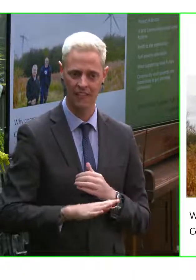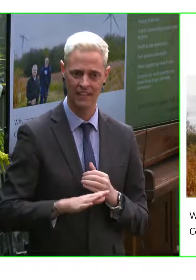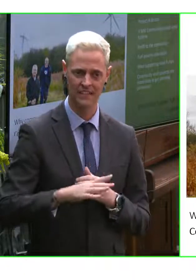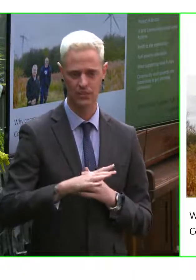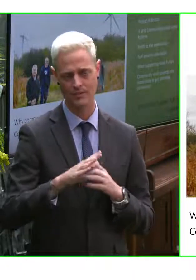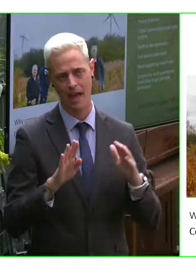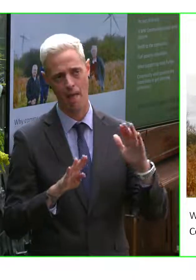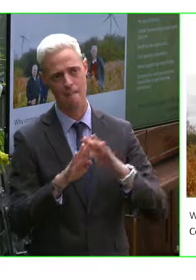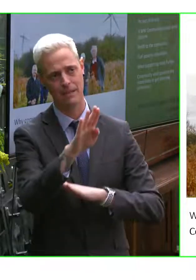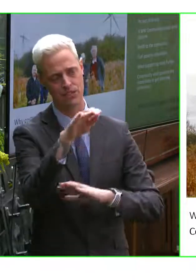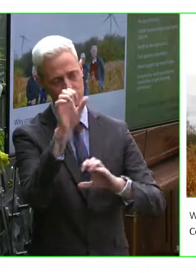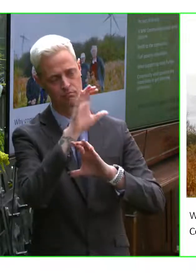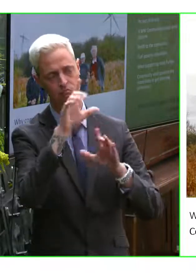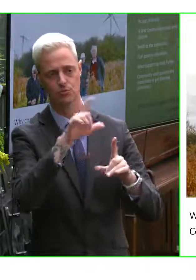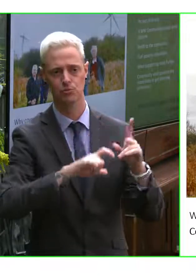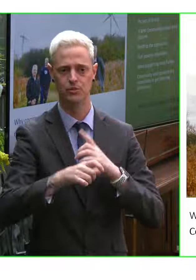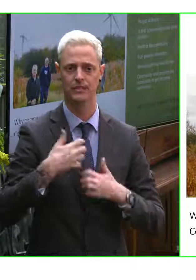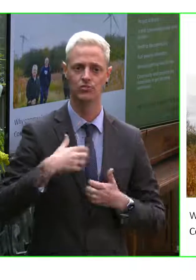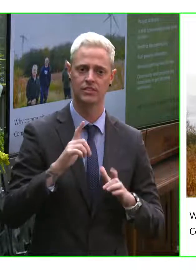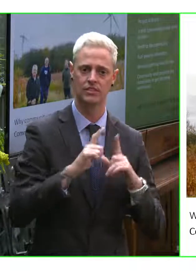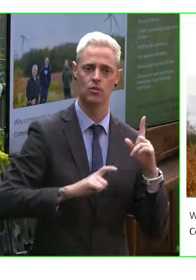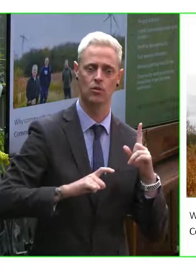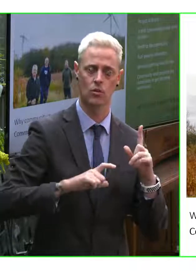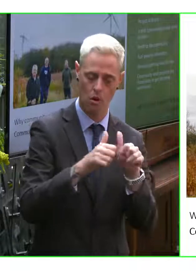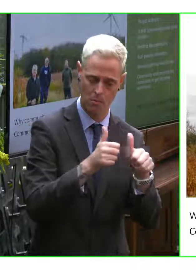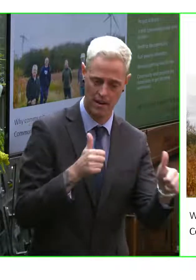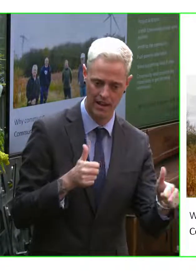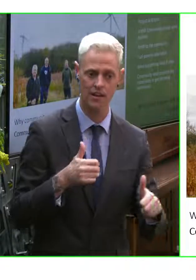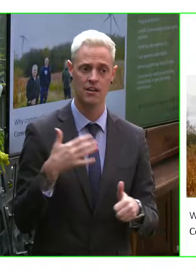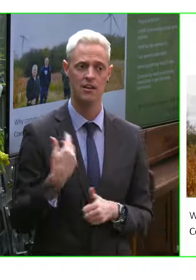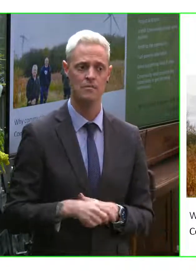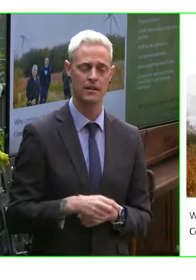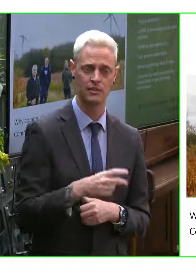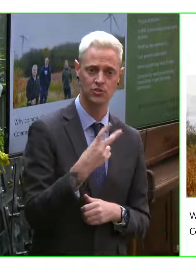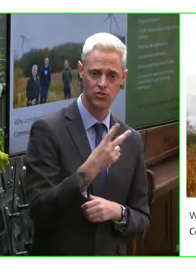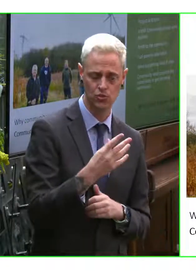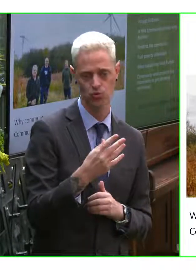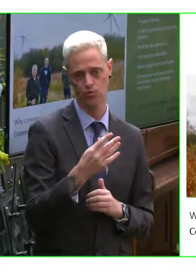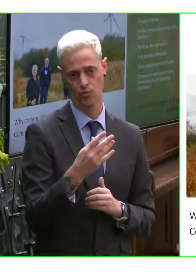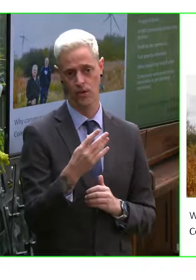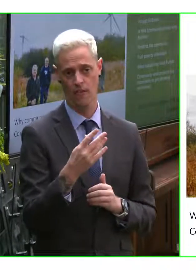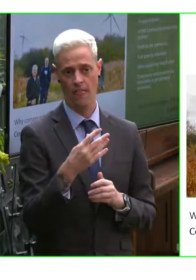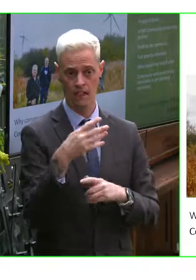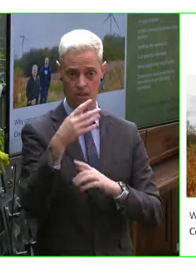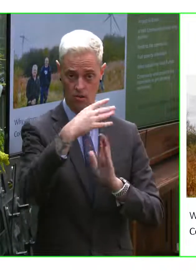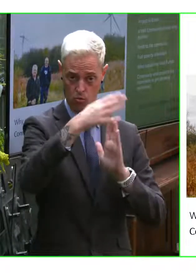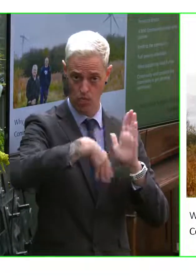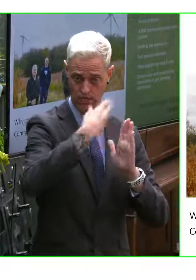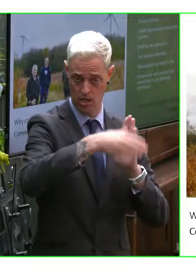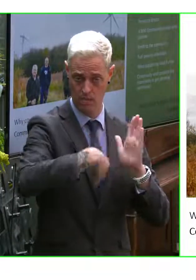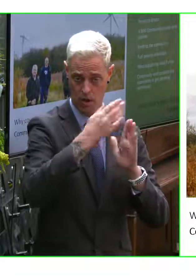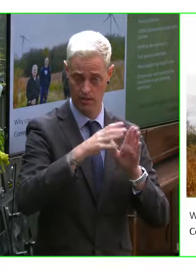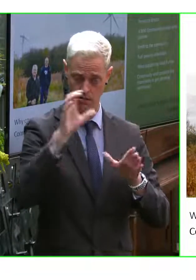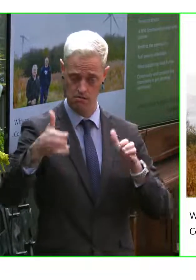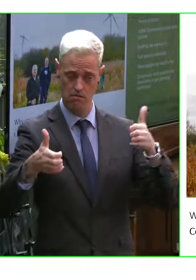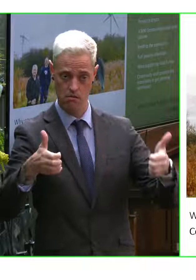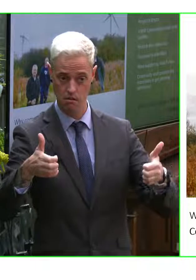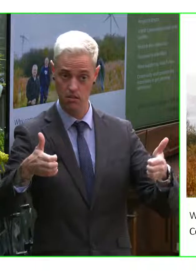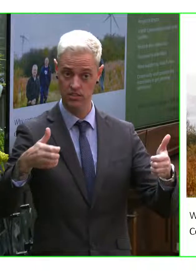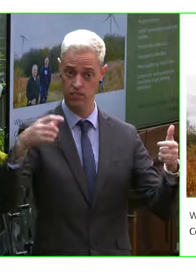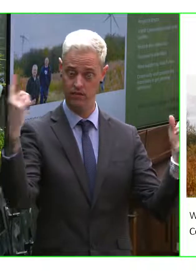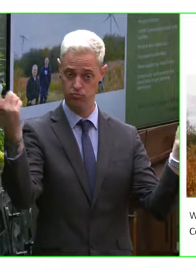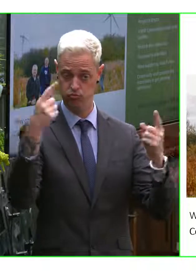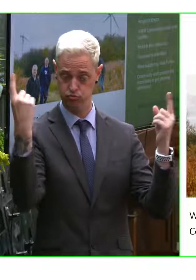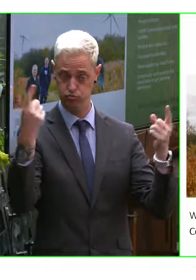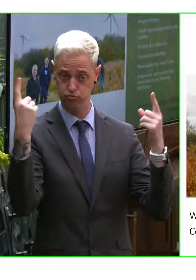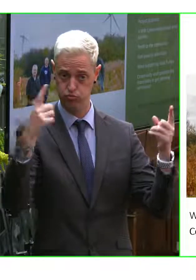Interest Company, and they've just delivered 2 4-megawatt wind turbines that are wholly community owned. So any revenue from these wind